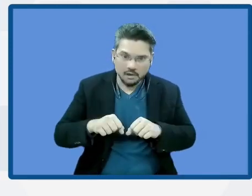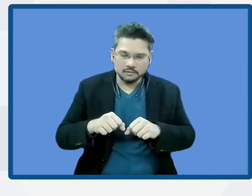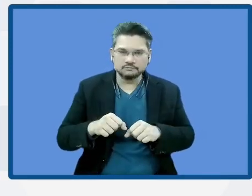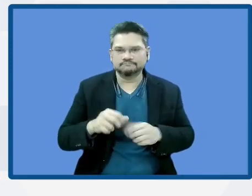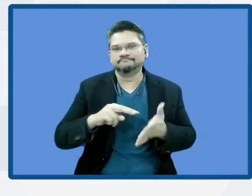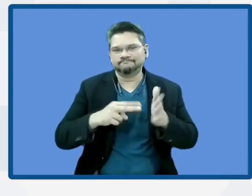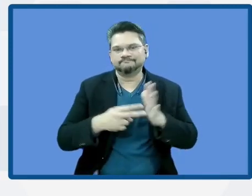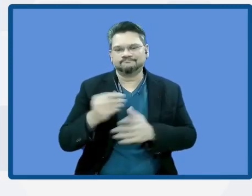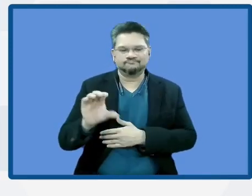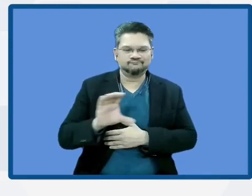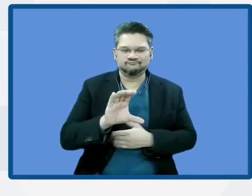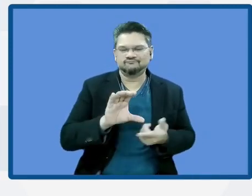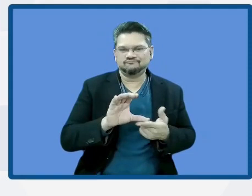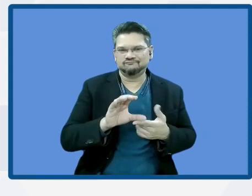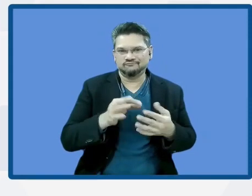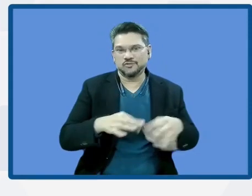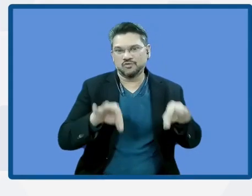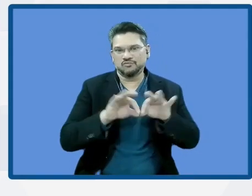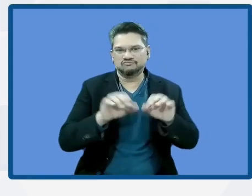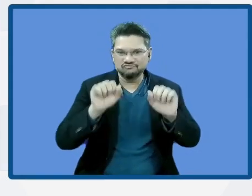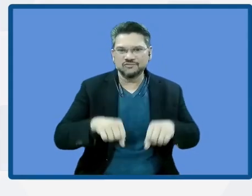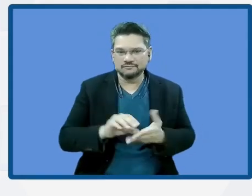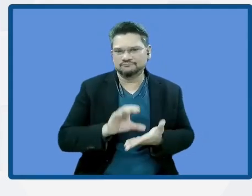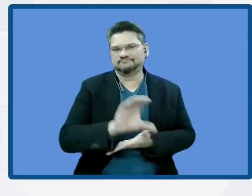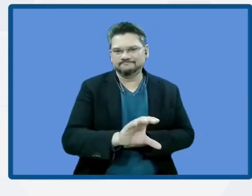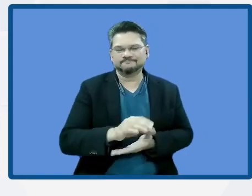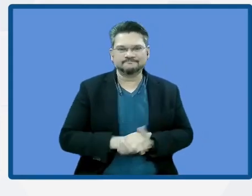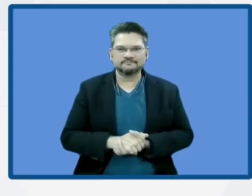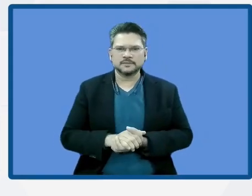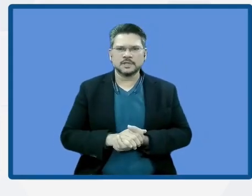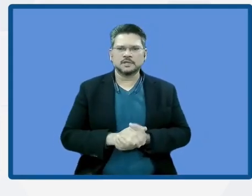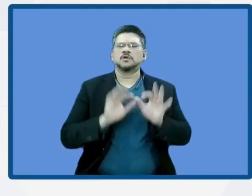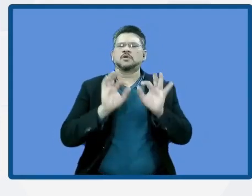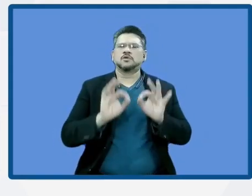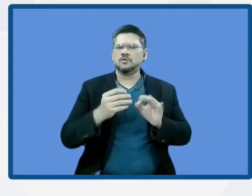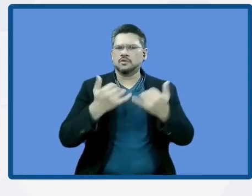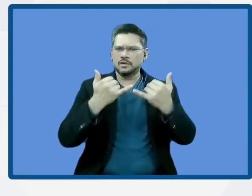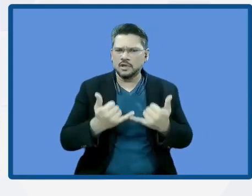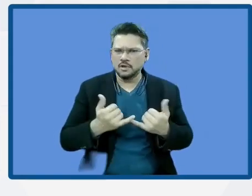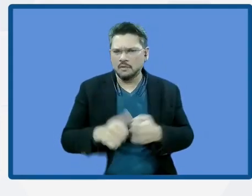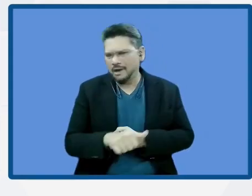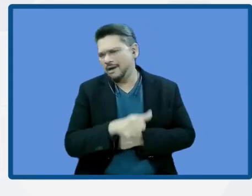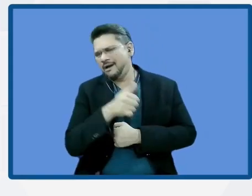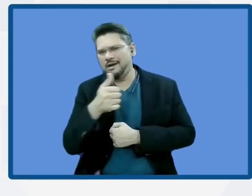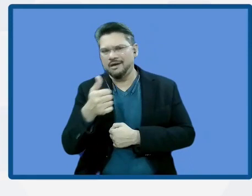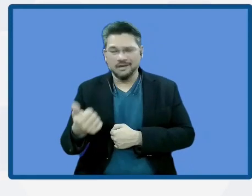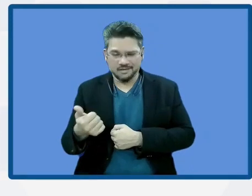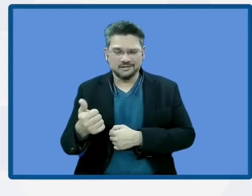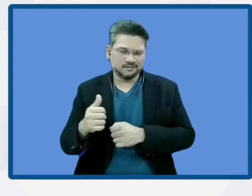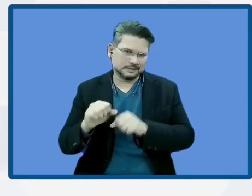We will now move on to a different system, an early warning system. We have our other Luis